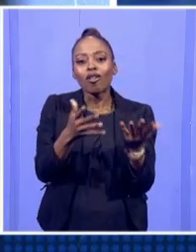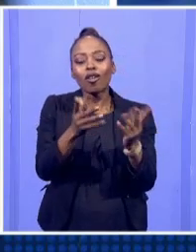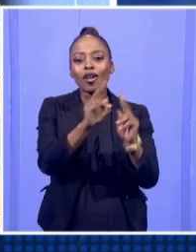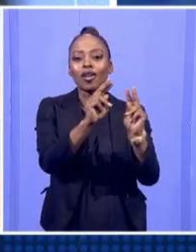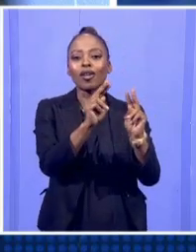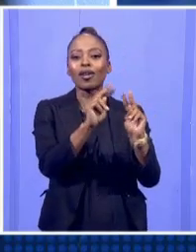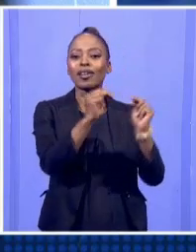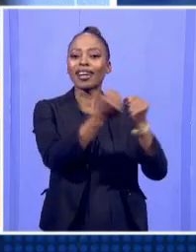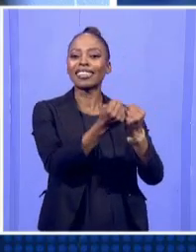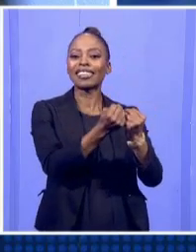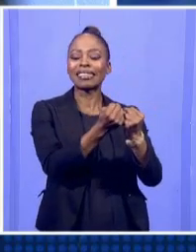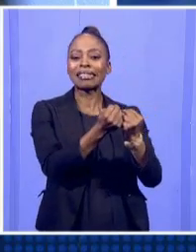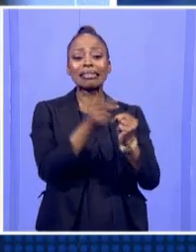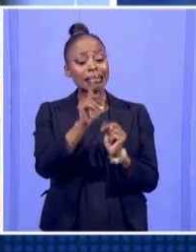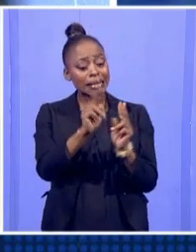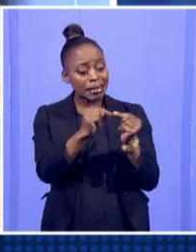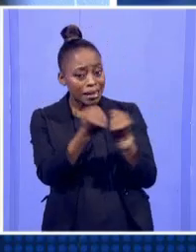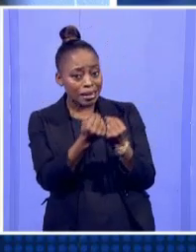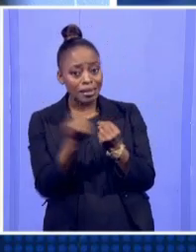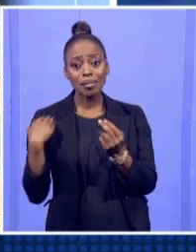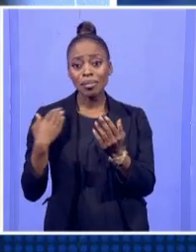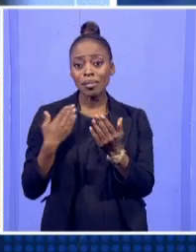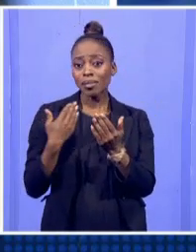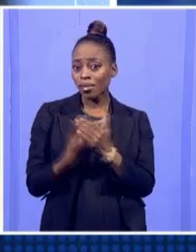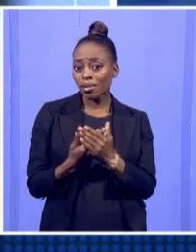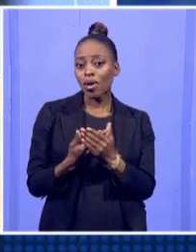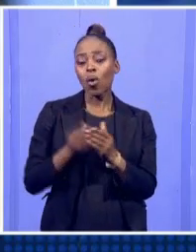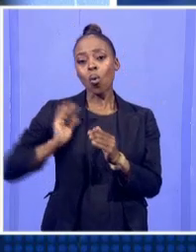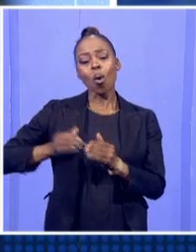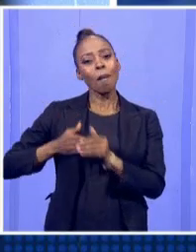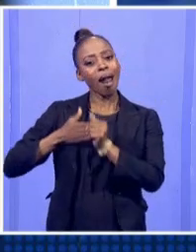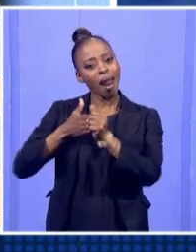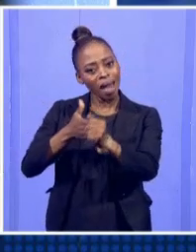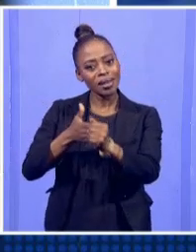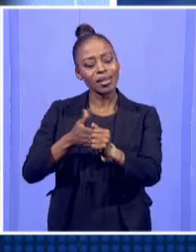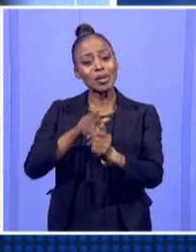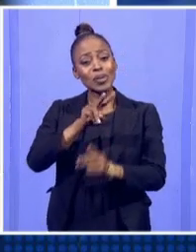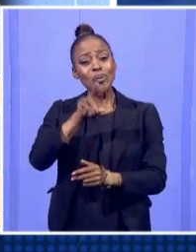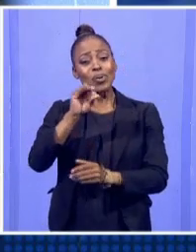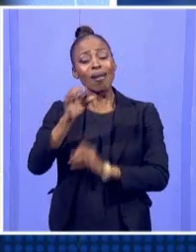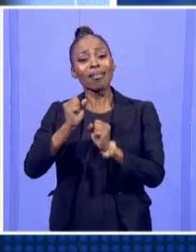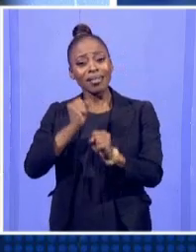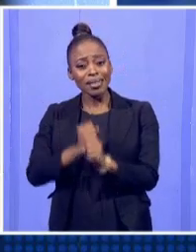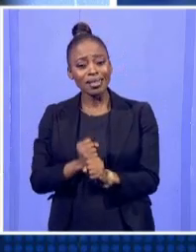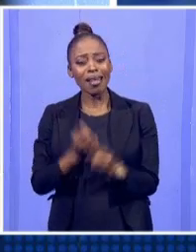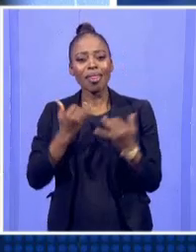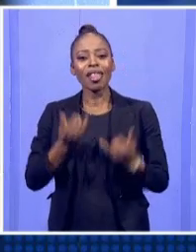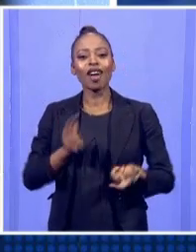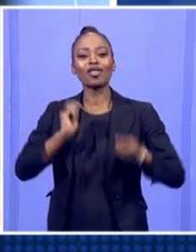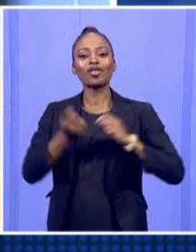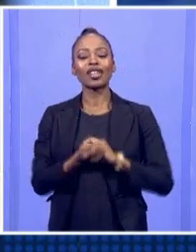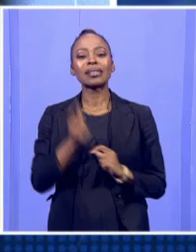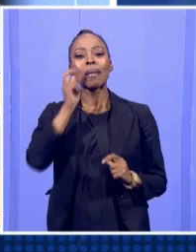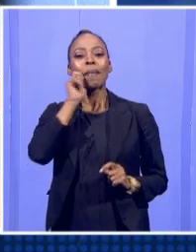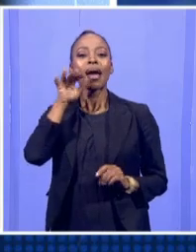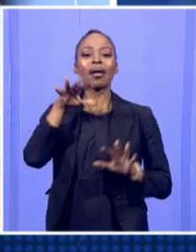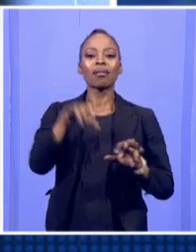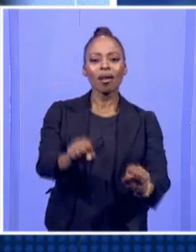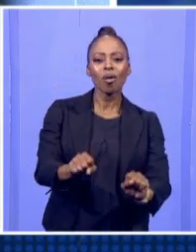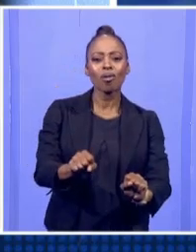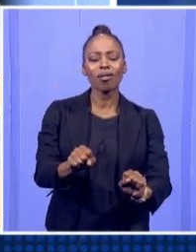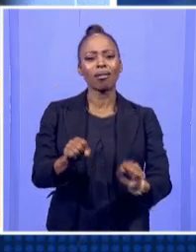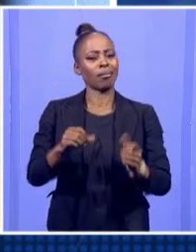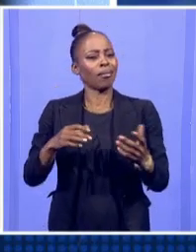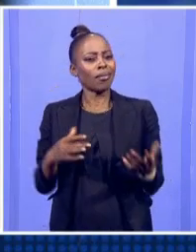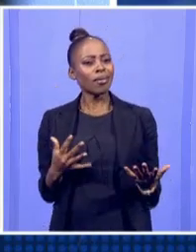is a nation that has been led by women for 200 years. How is it that we are now seeing the installation of a man, and